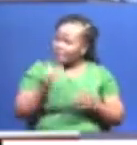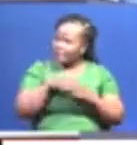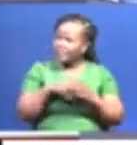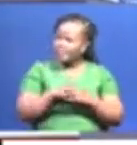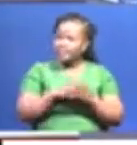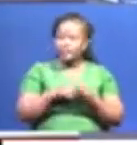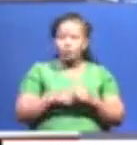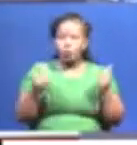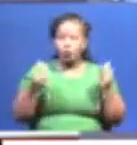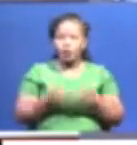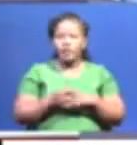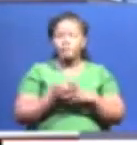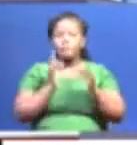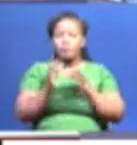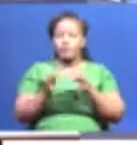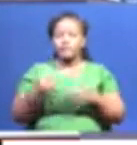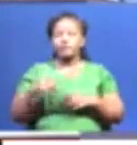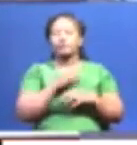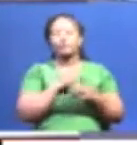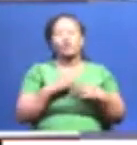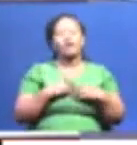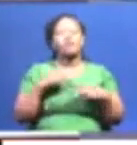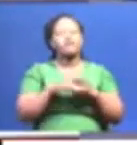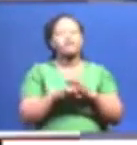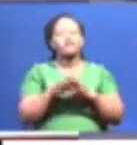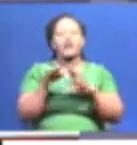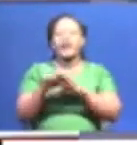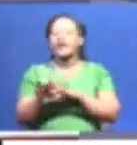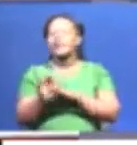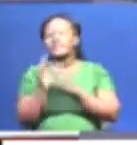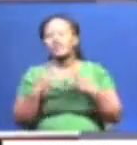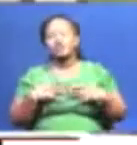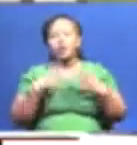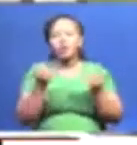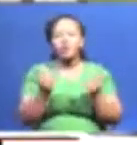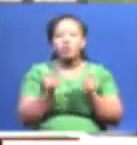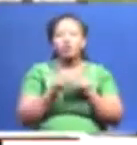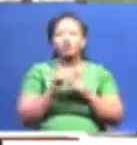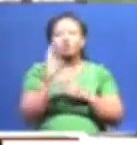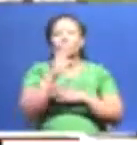universal healthcare, that is access to healthcare by the Kenyans, then the budget need to reflect the same.